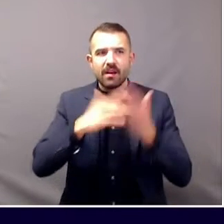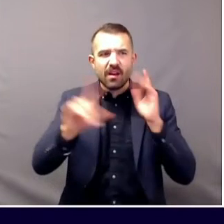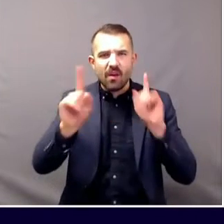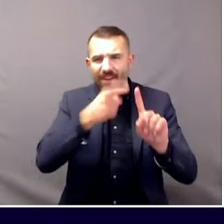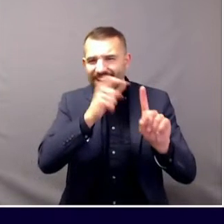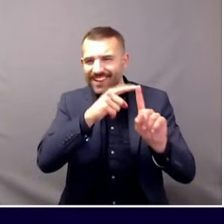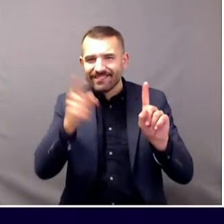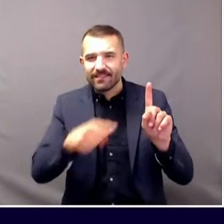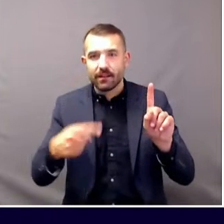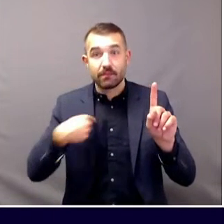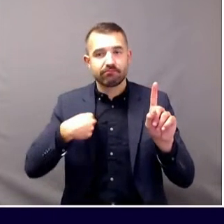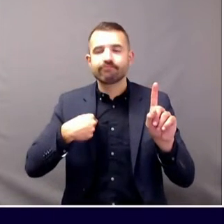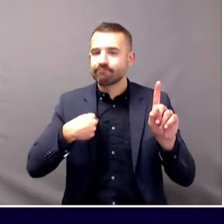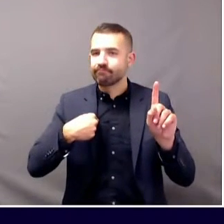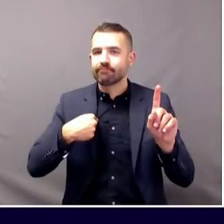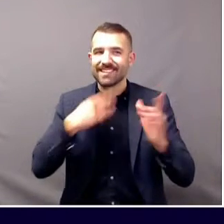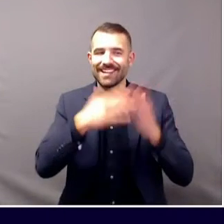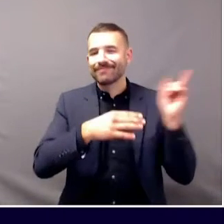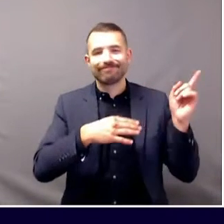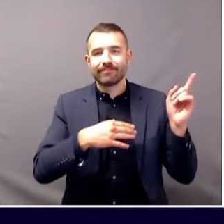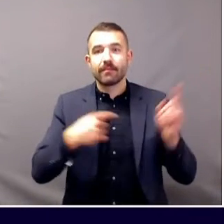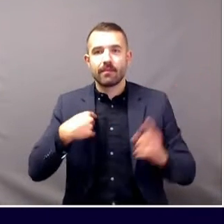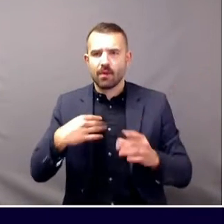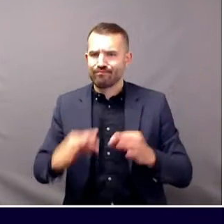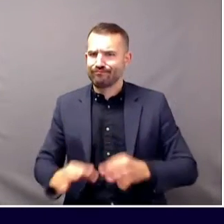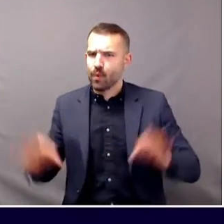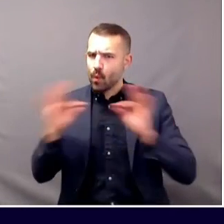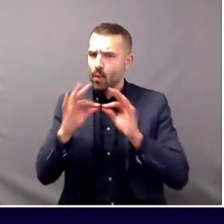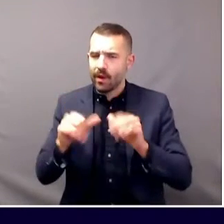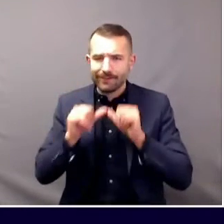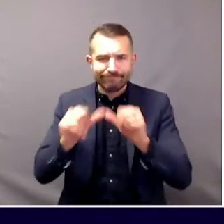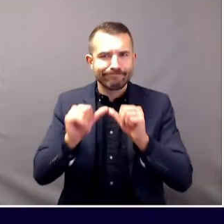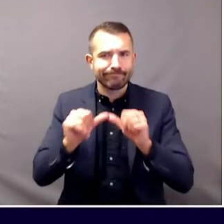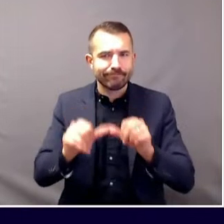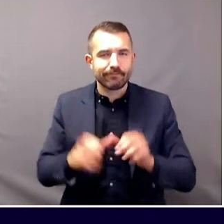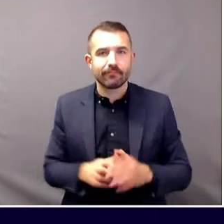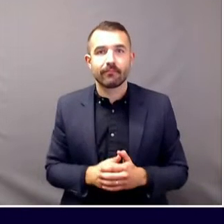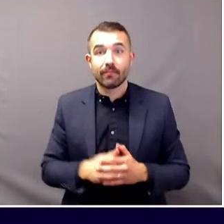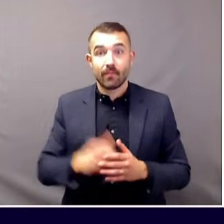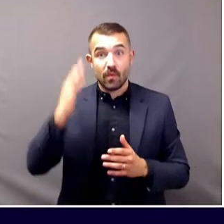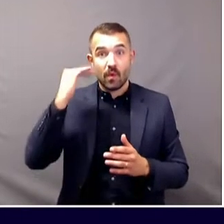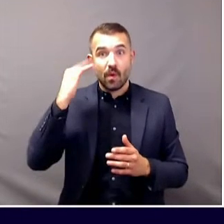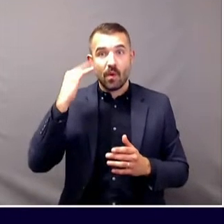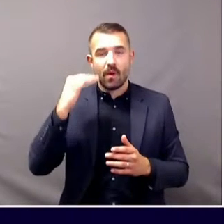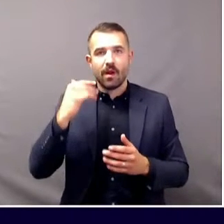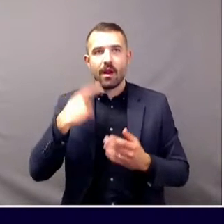second question, Eric, which is what would those numbers look like? What would that threshold be?